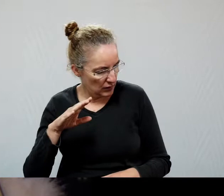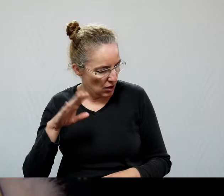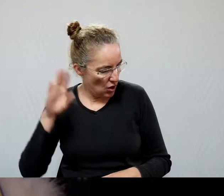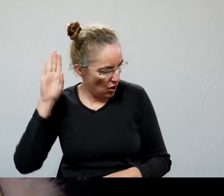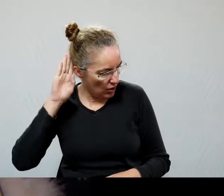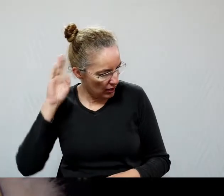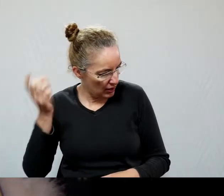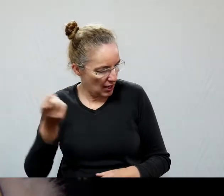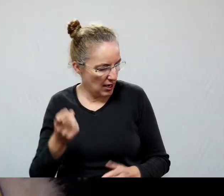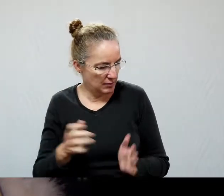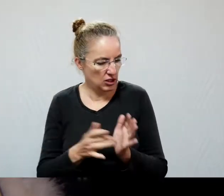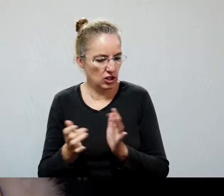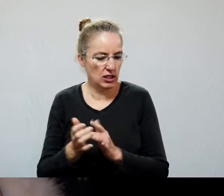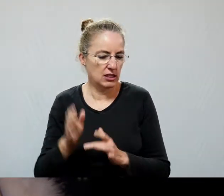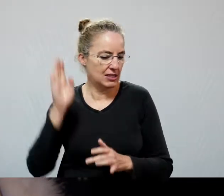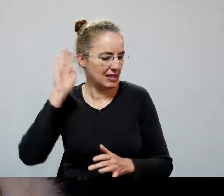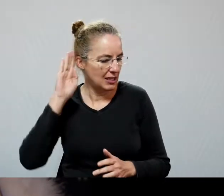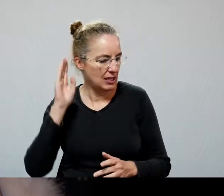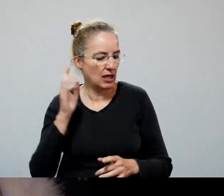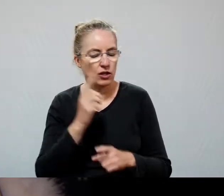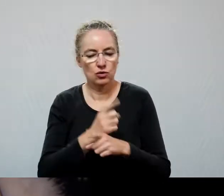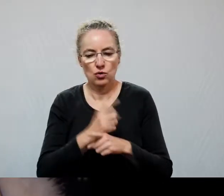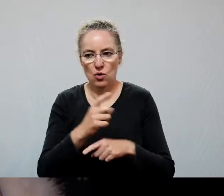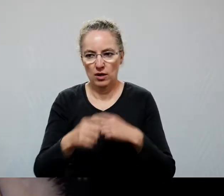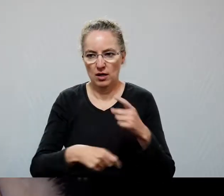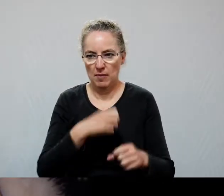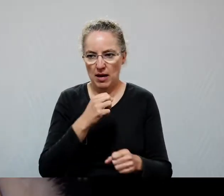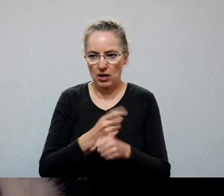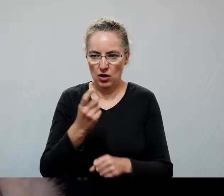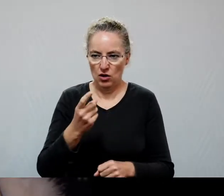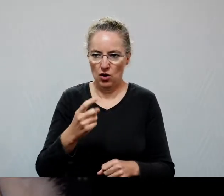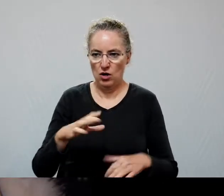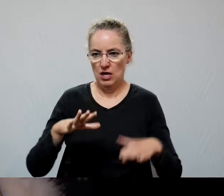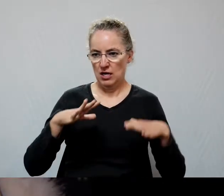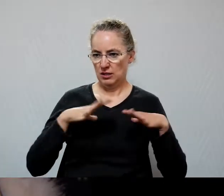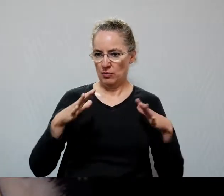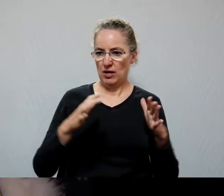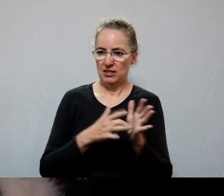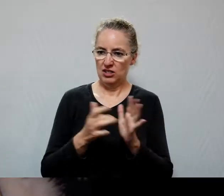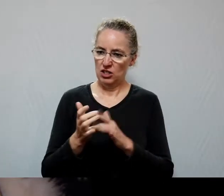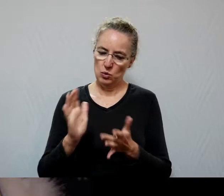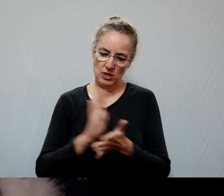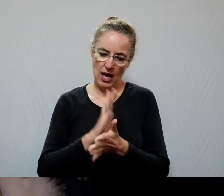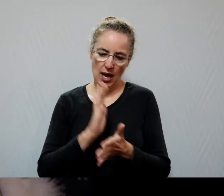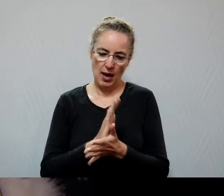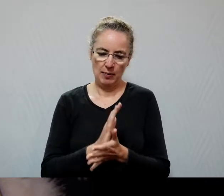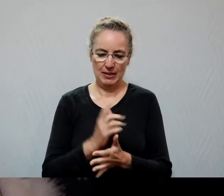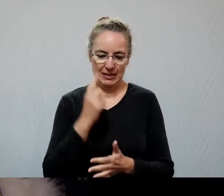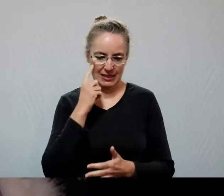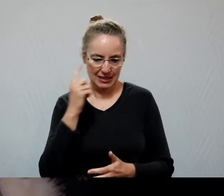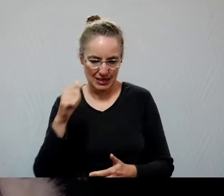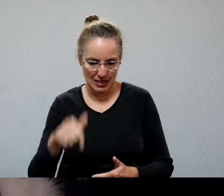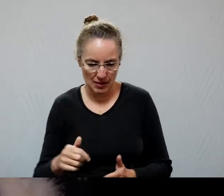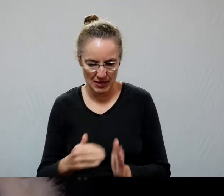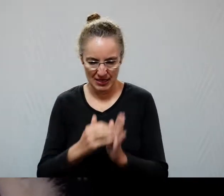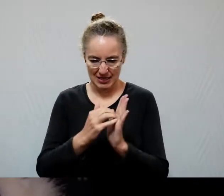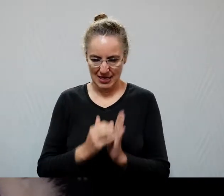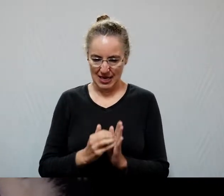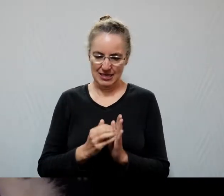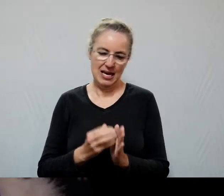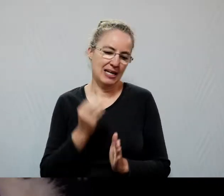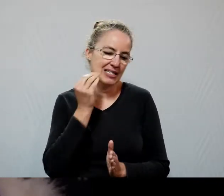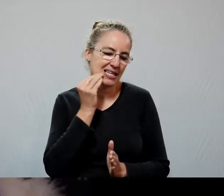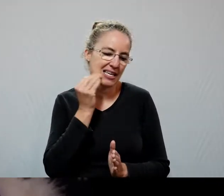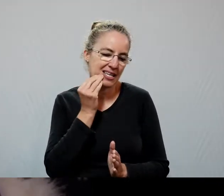as other people came. They were surprised that Jesus was happy to see them and that He often sat down to eat with